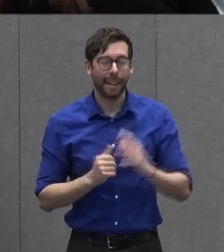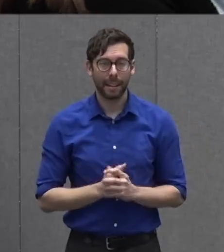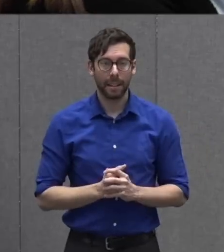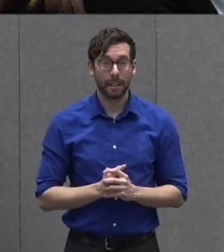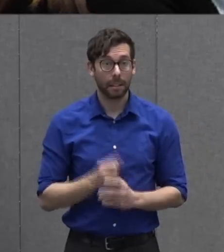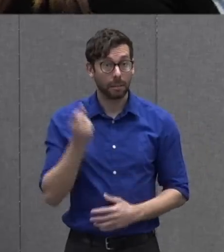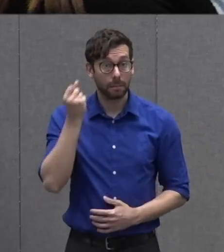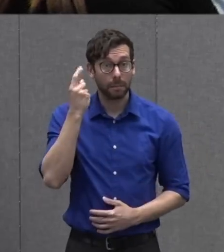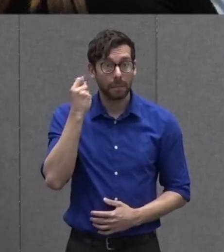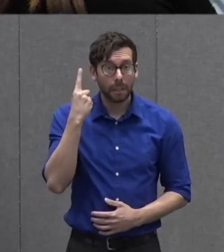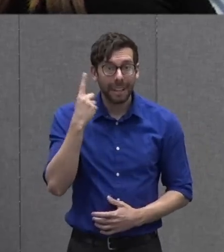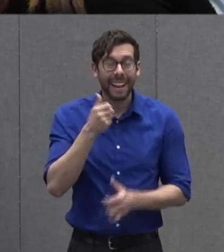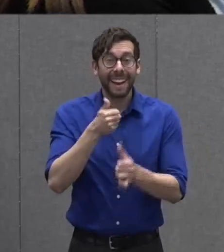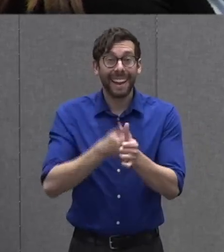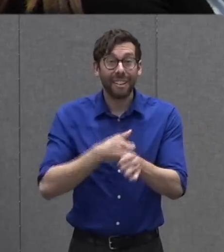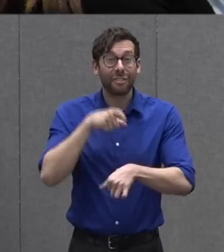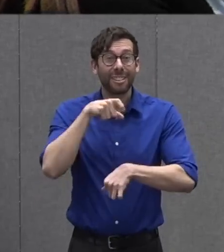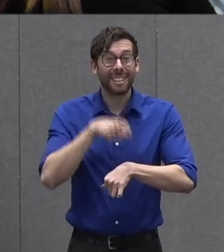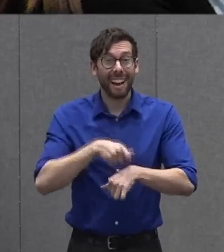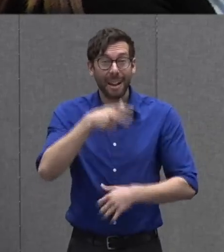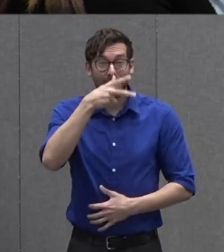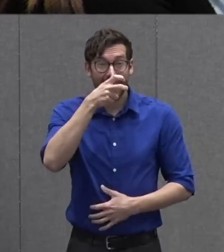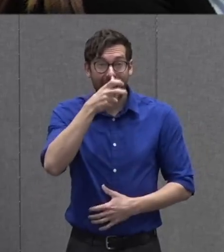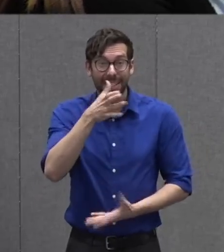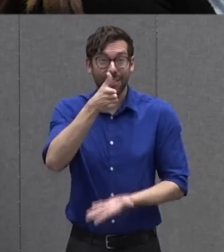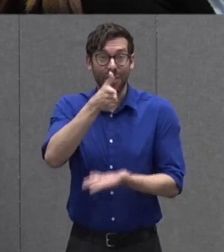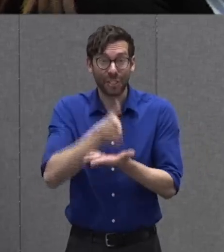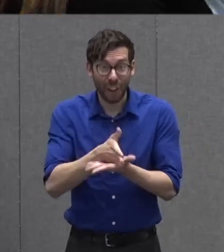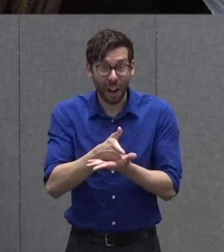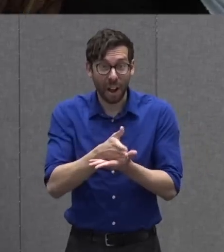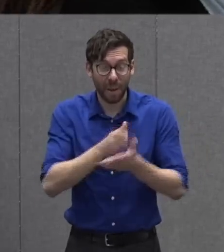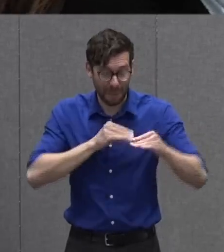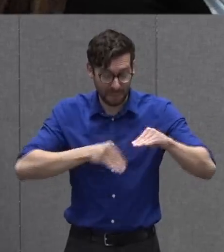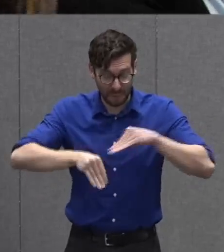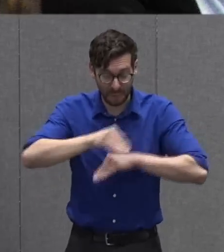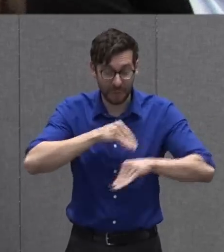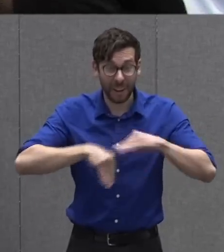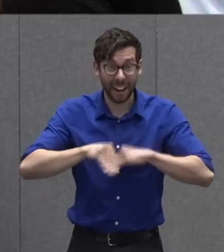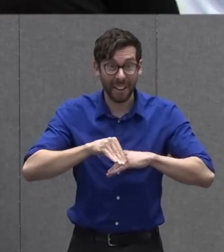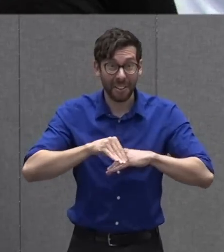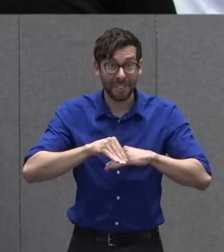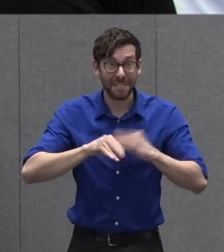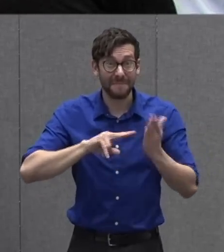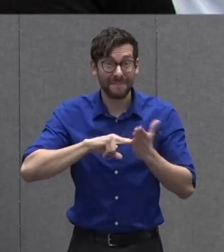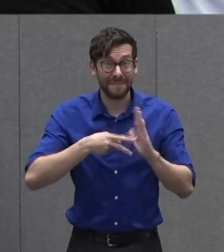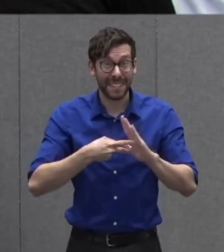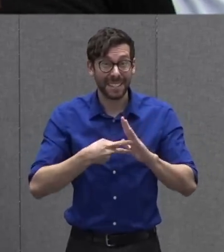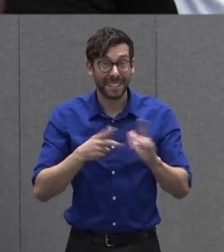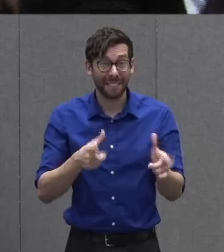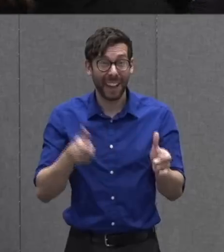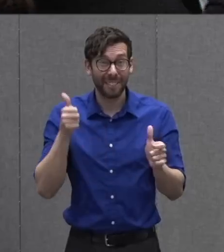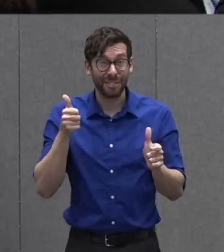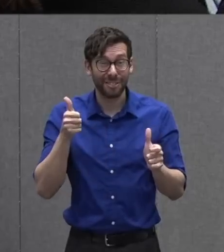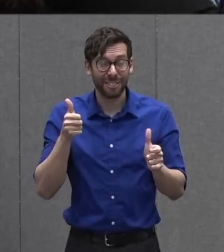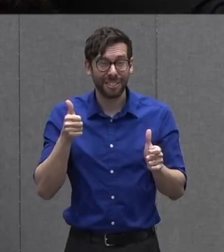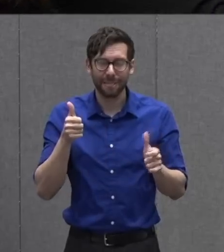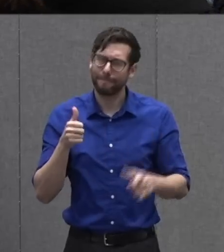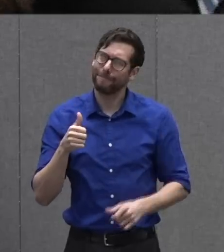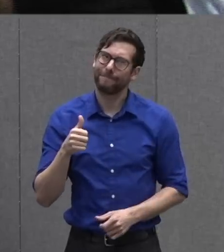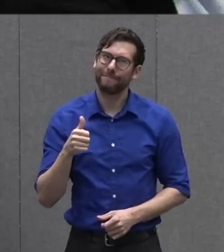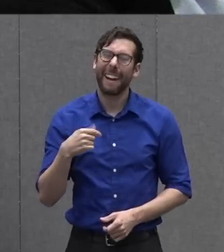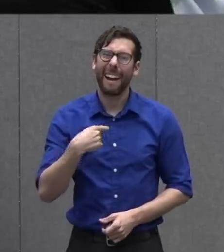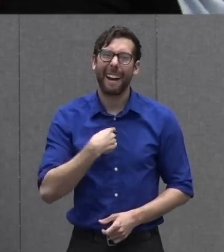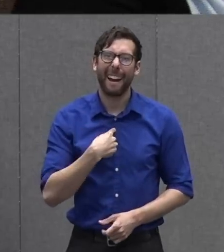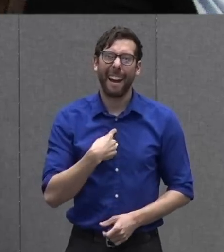and reorganize and get into new lines, do you think that's making them faster? I think that's making them